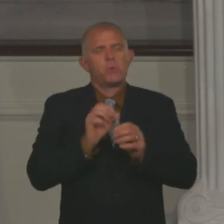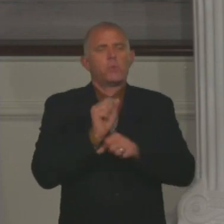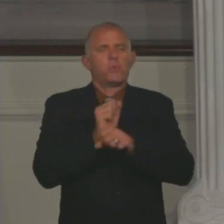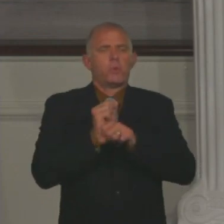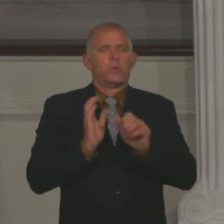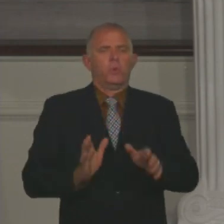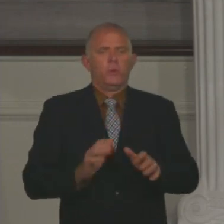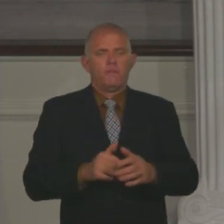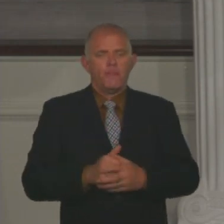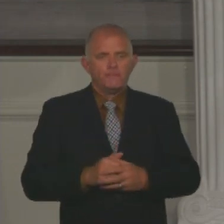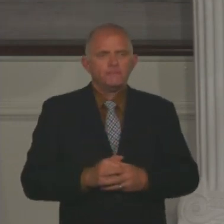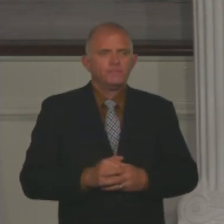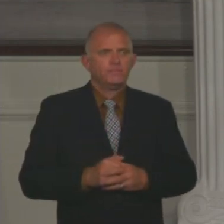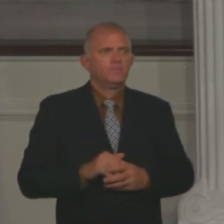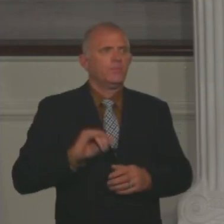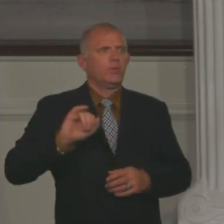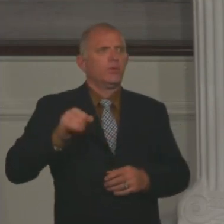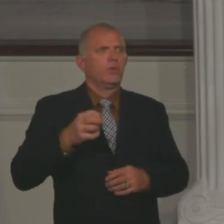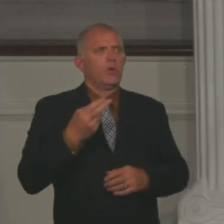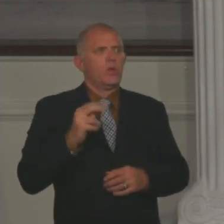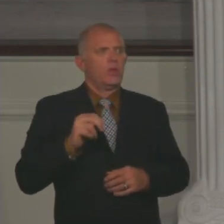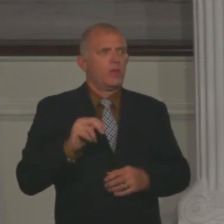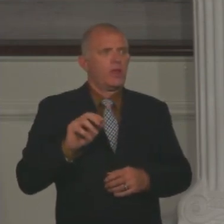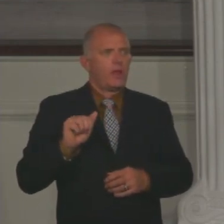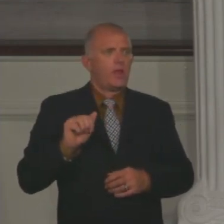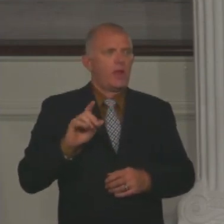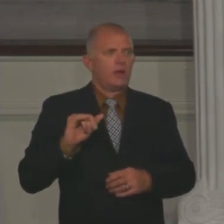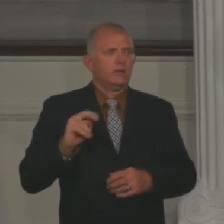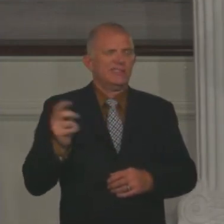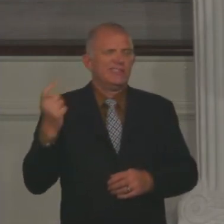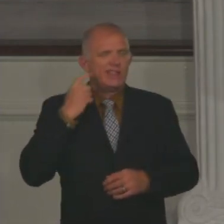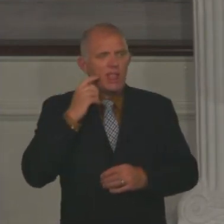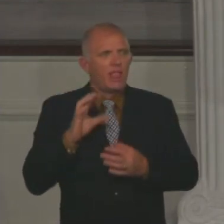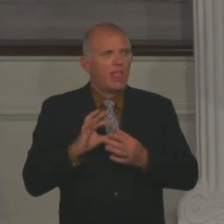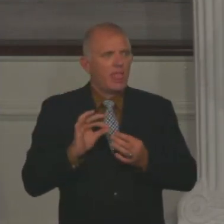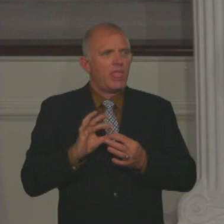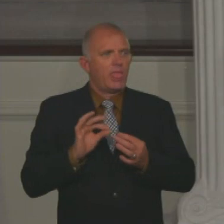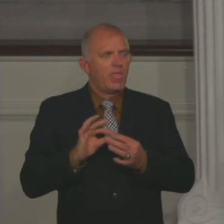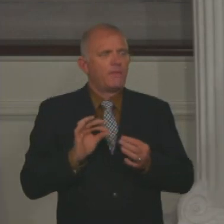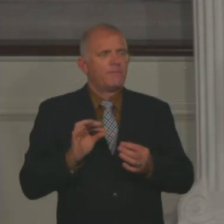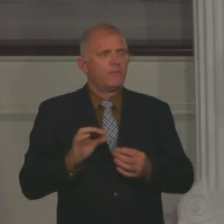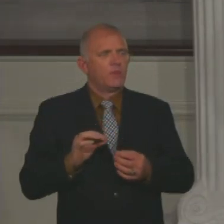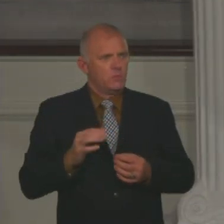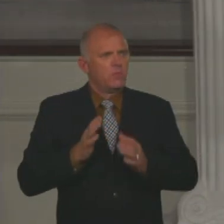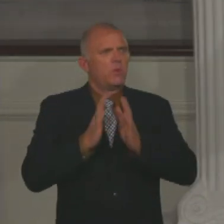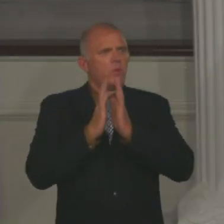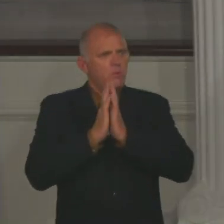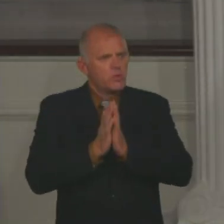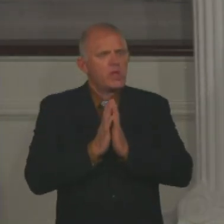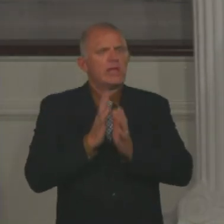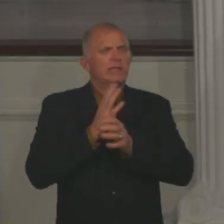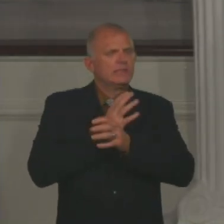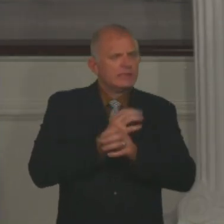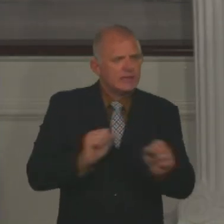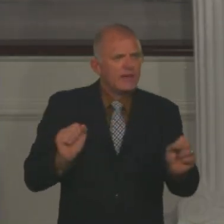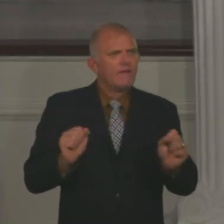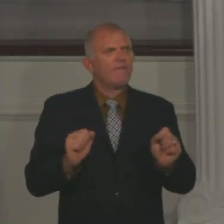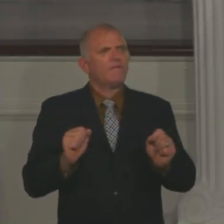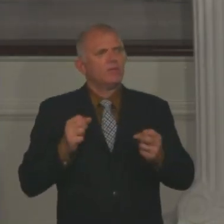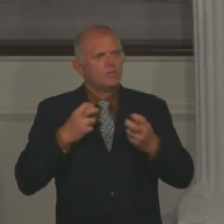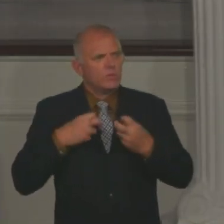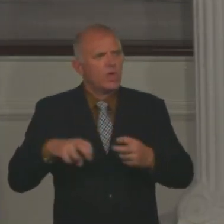Brother John told us tonight, would you please pray for the safety of our tour groups and pray for any tour group you know that's out